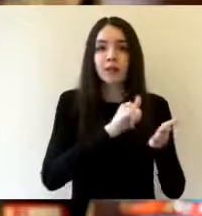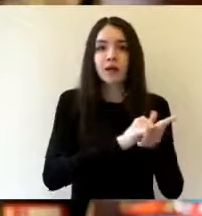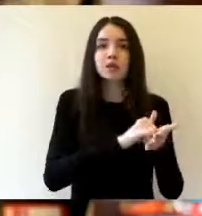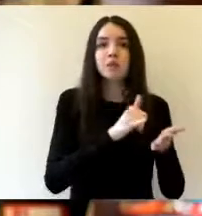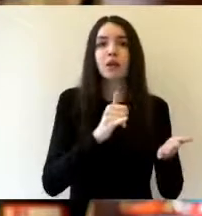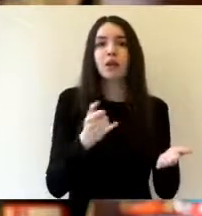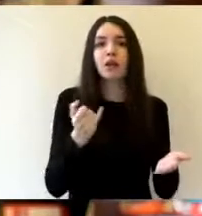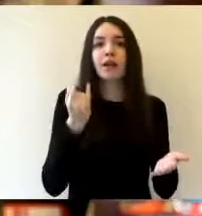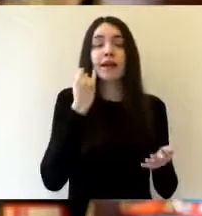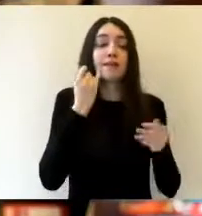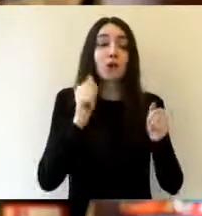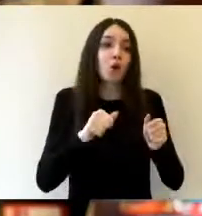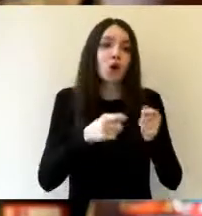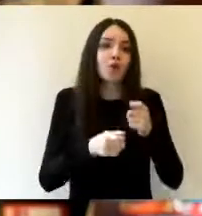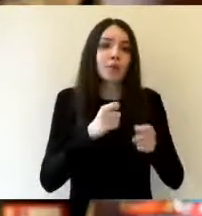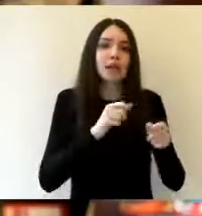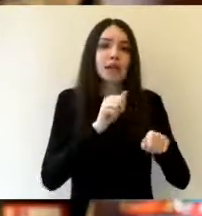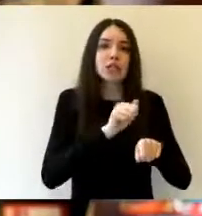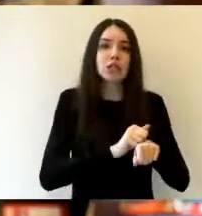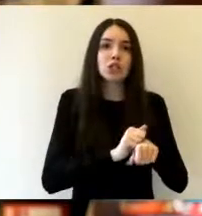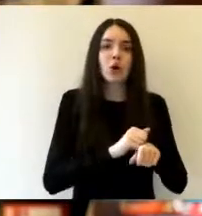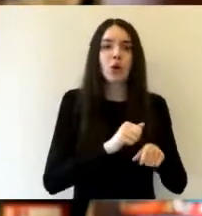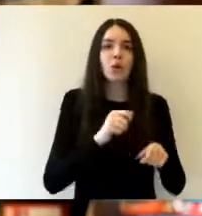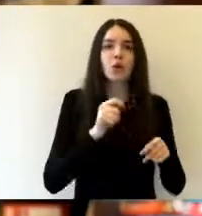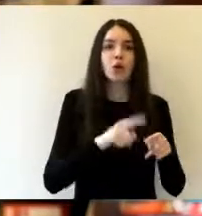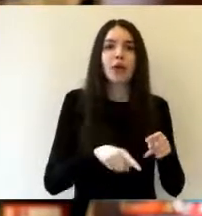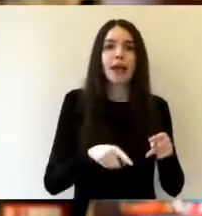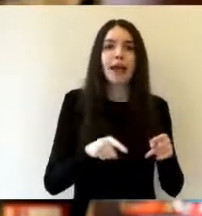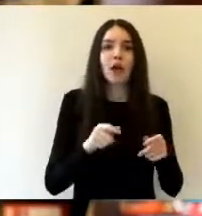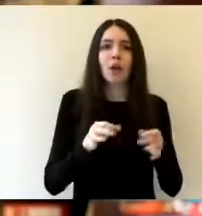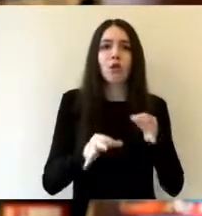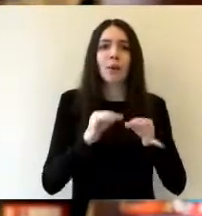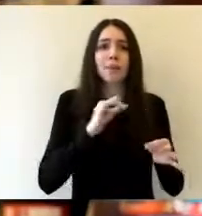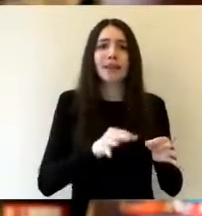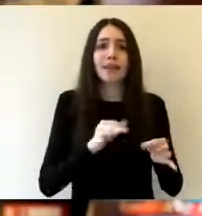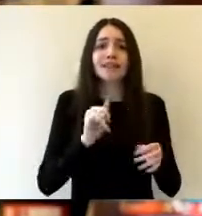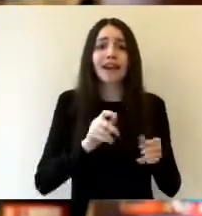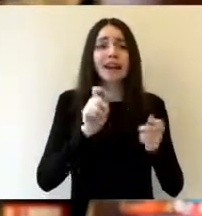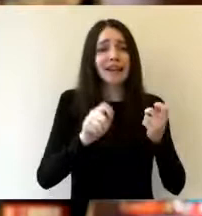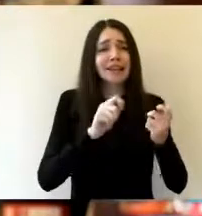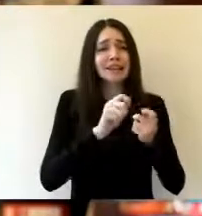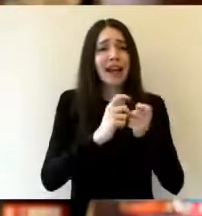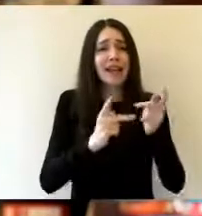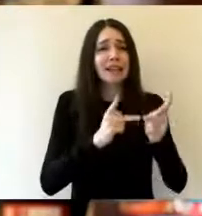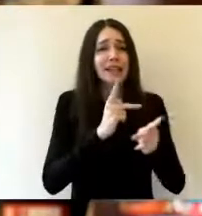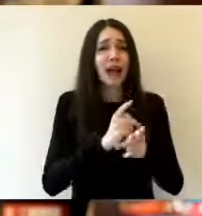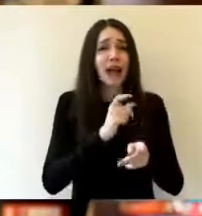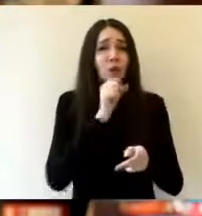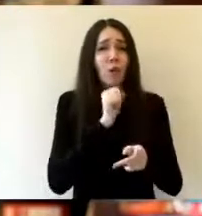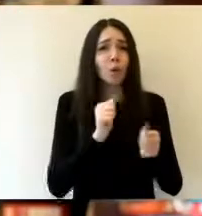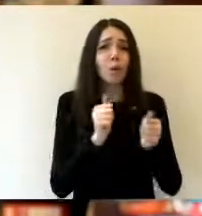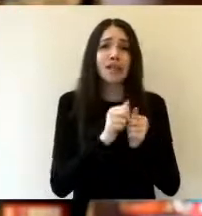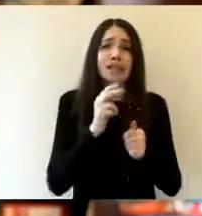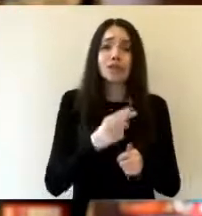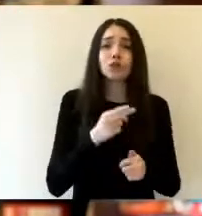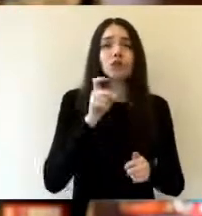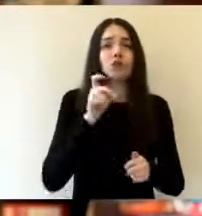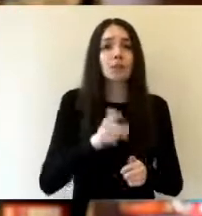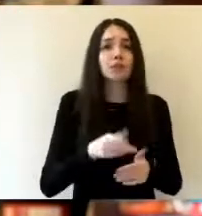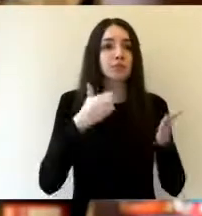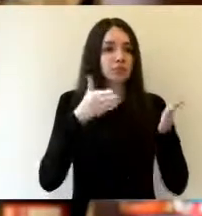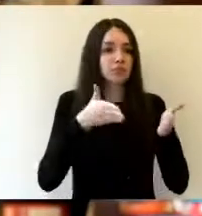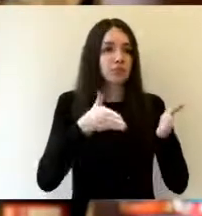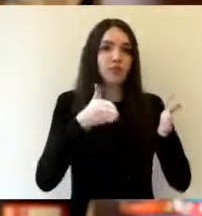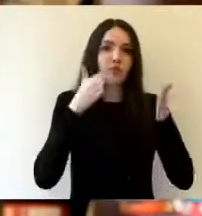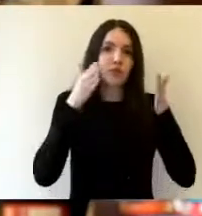could replace the stone, you're never going to replace 150 years of weathering. So you've got to be really deliberate about